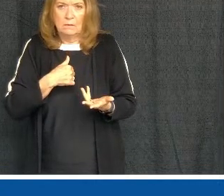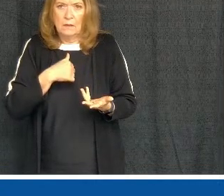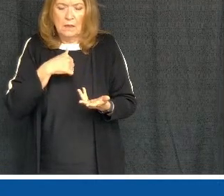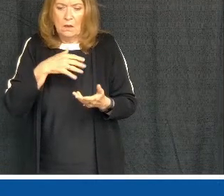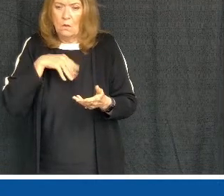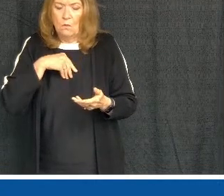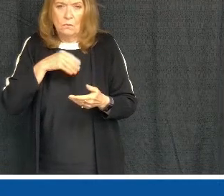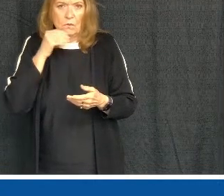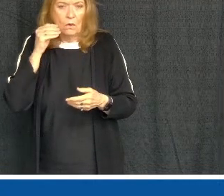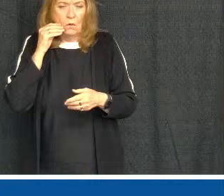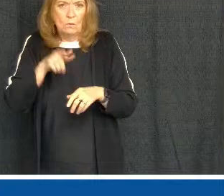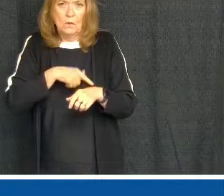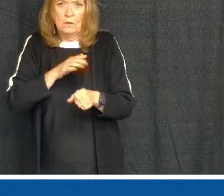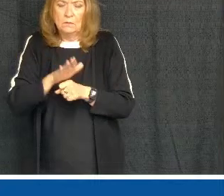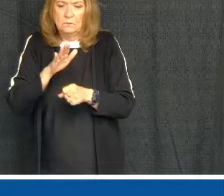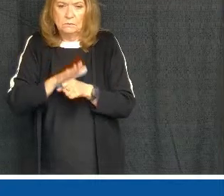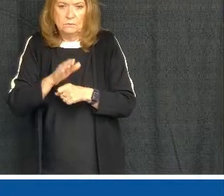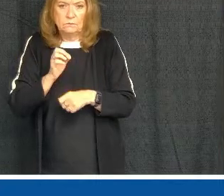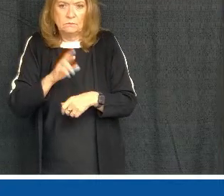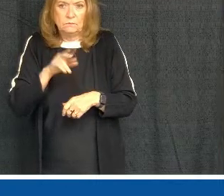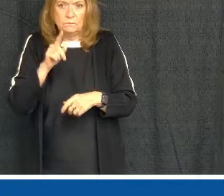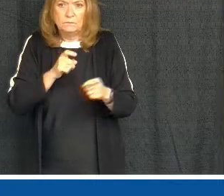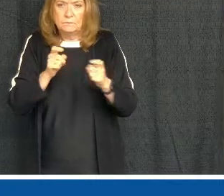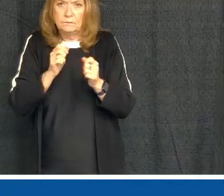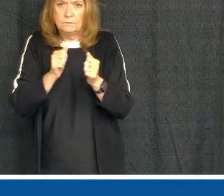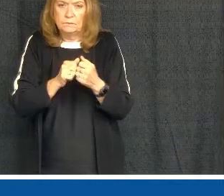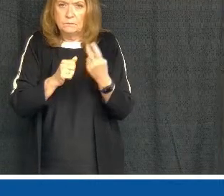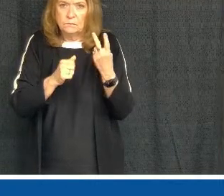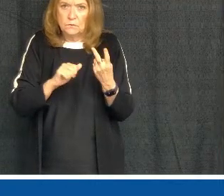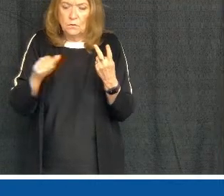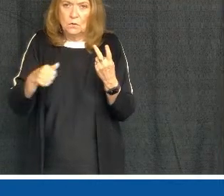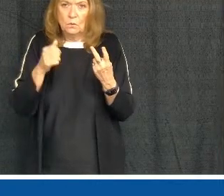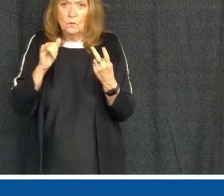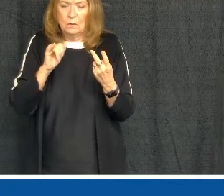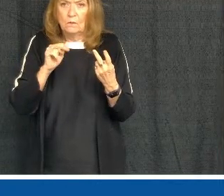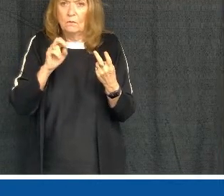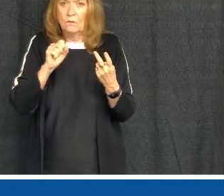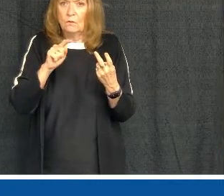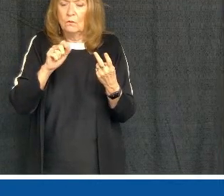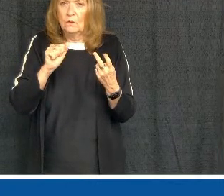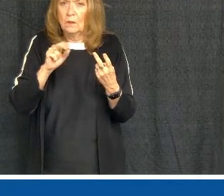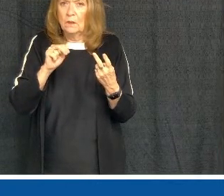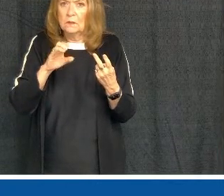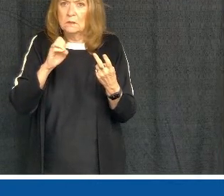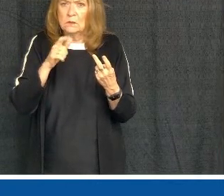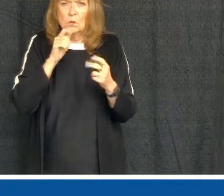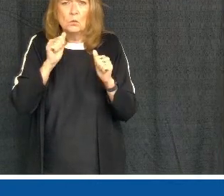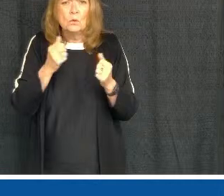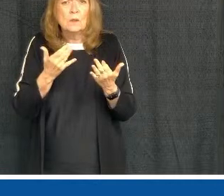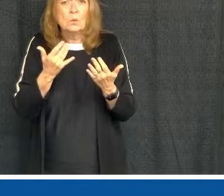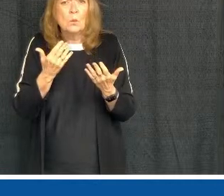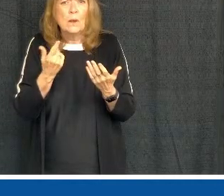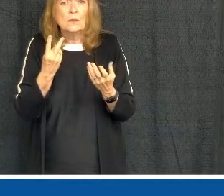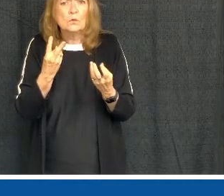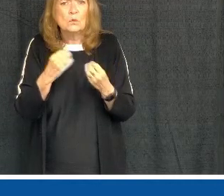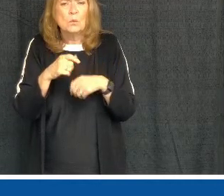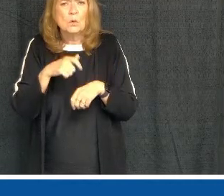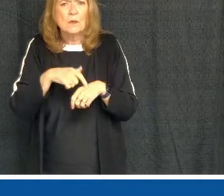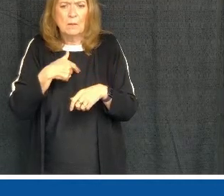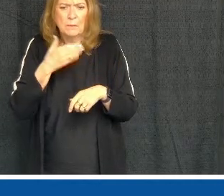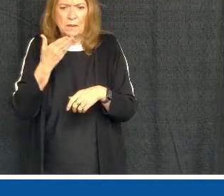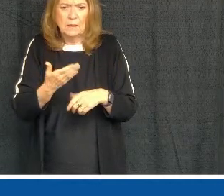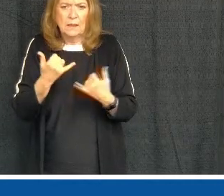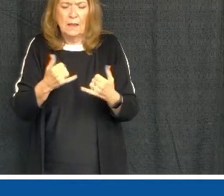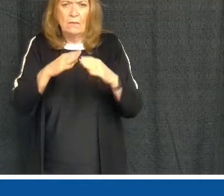in order for me to qualify, I need to have dealt with 2 more instances. Who can wait 2 more instances? I've been in the house now for